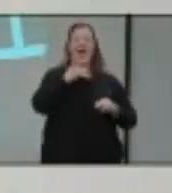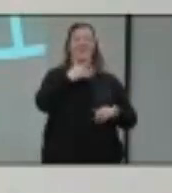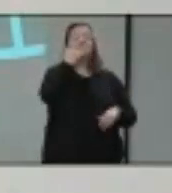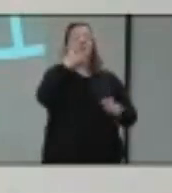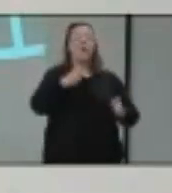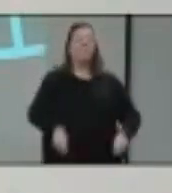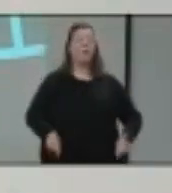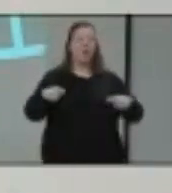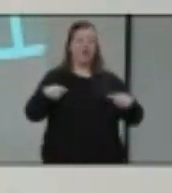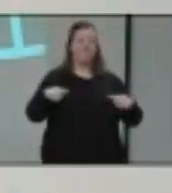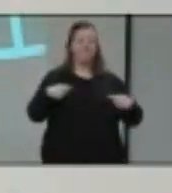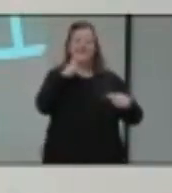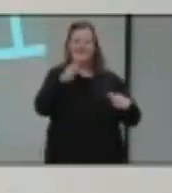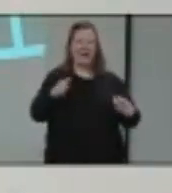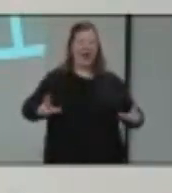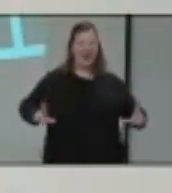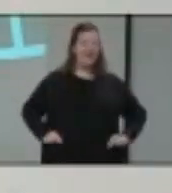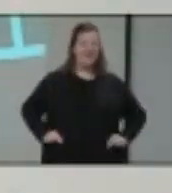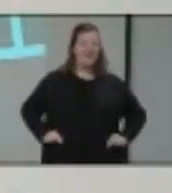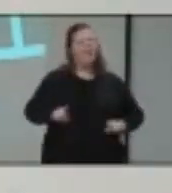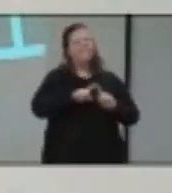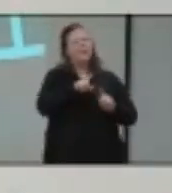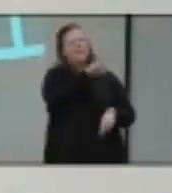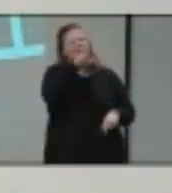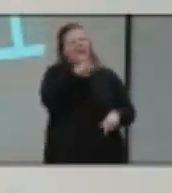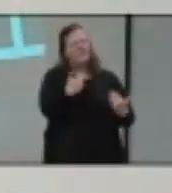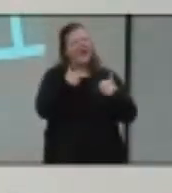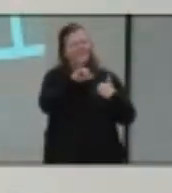kind, they fit better, but you never have those here.